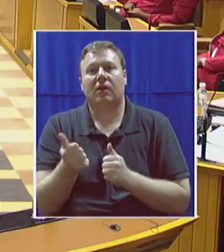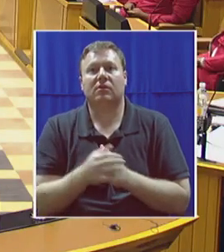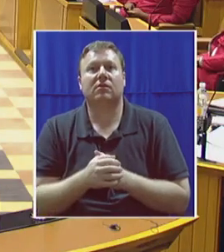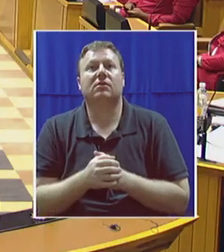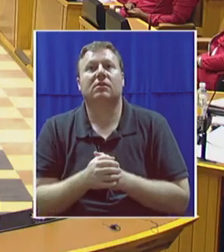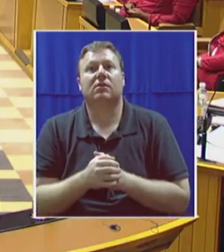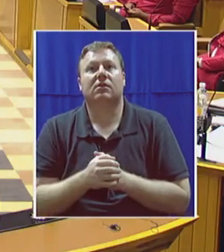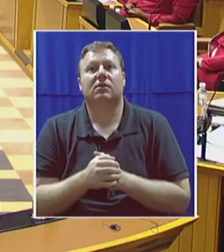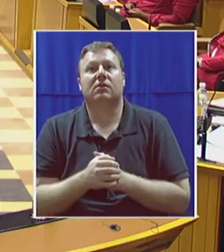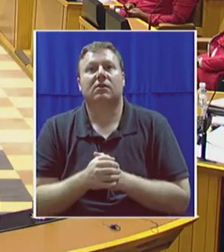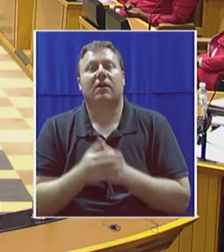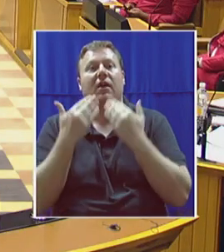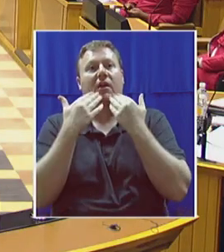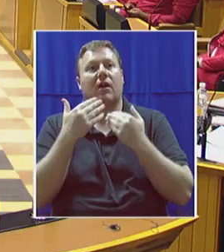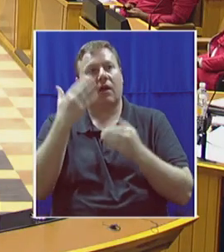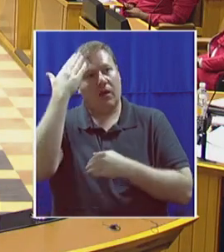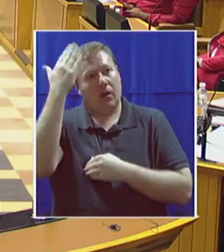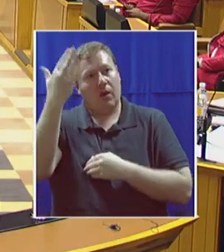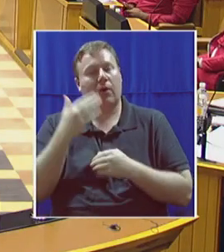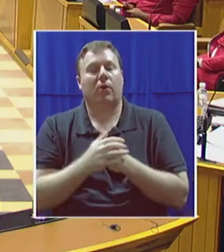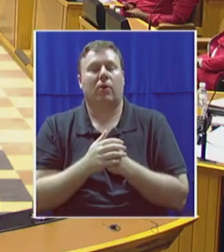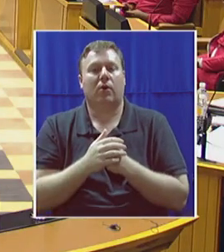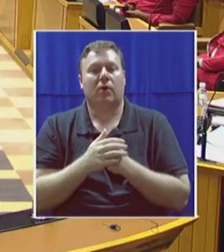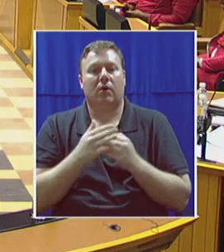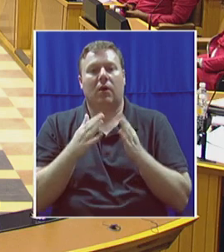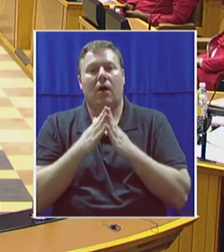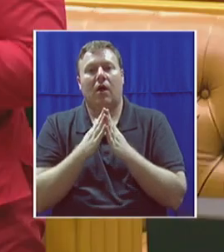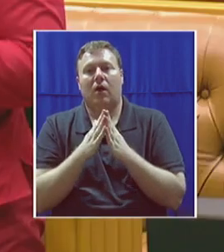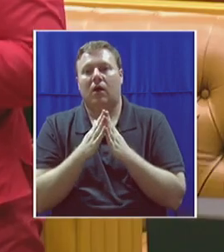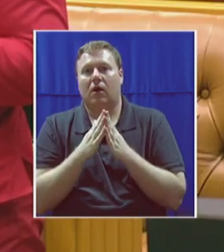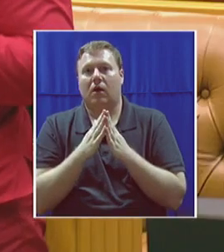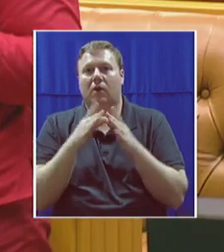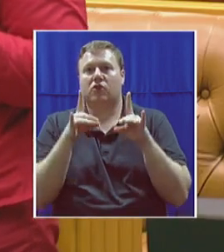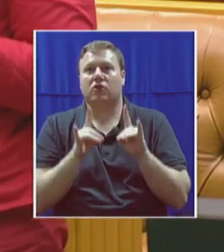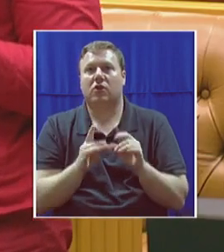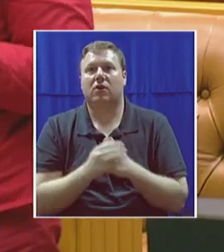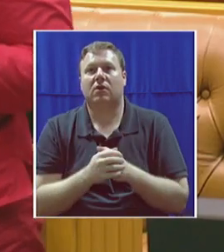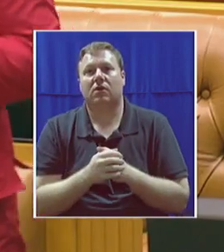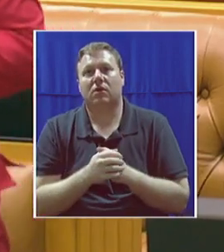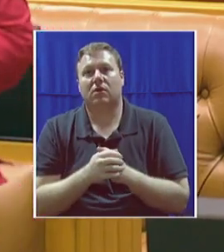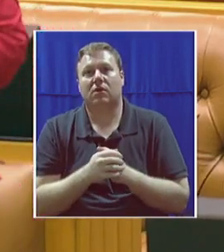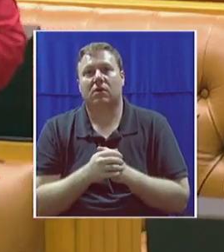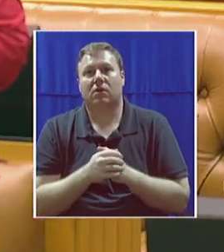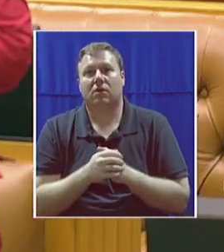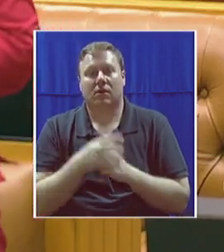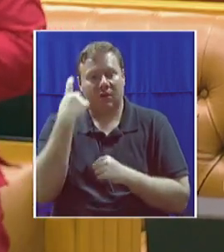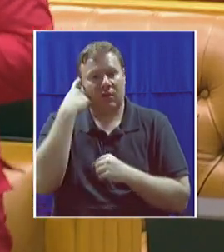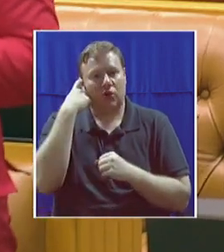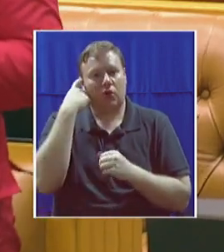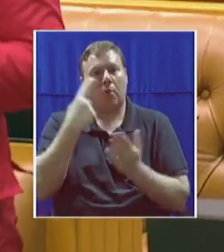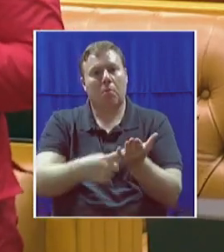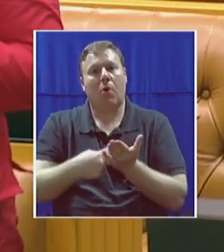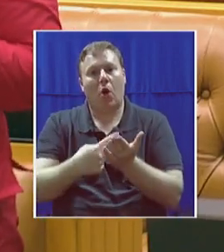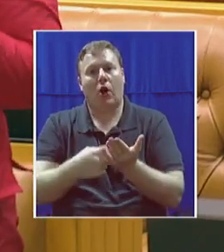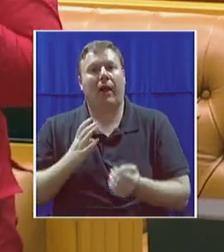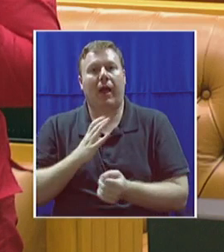one house chair Minister the secal bargaining councils they